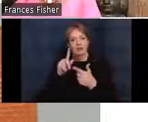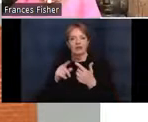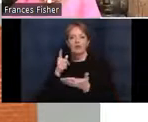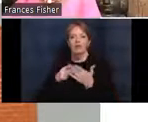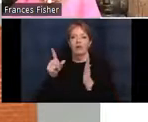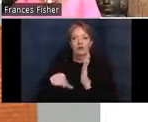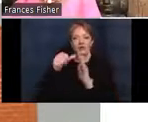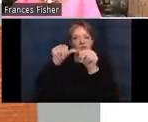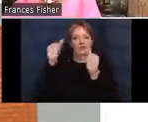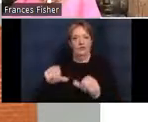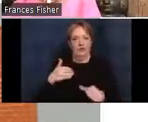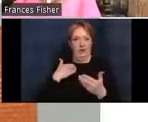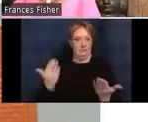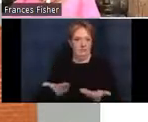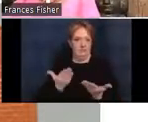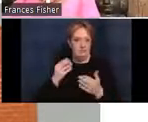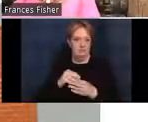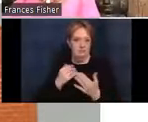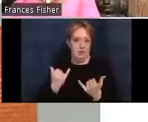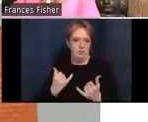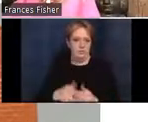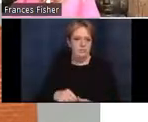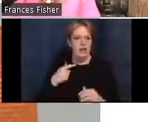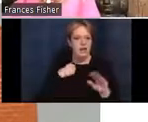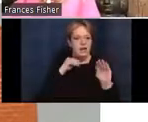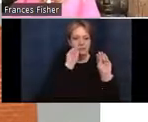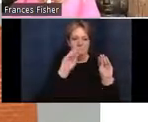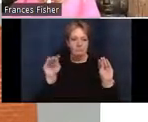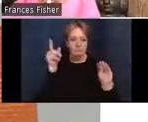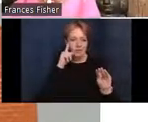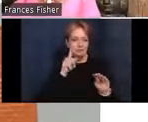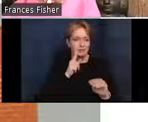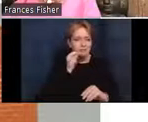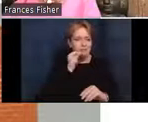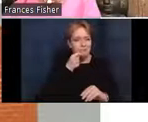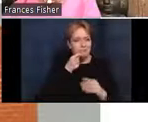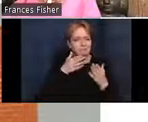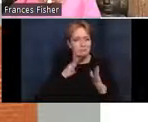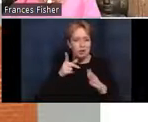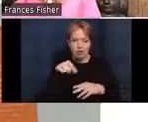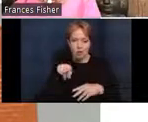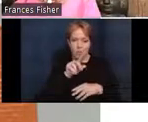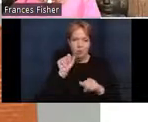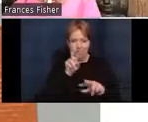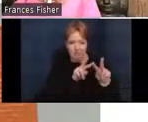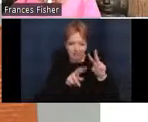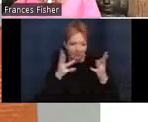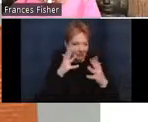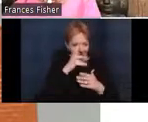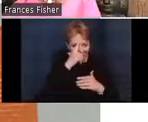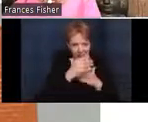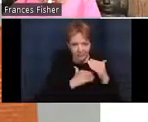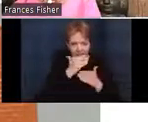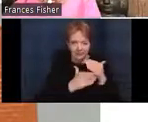gardens. So I put these together because I think it's just a really great way for you all to see her process and how